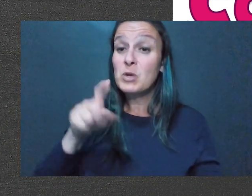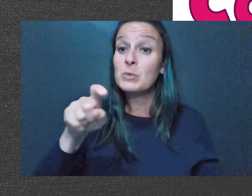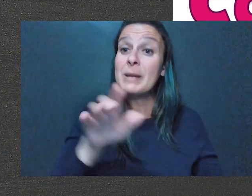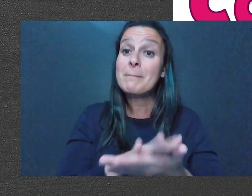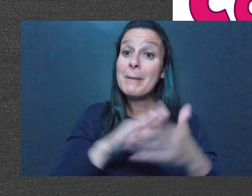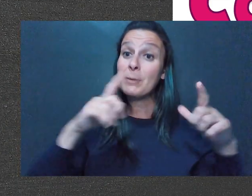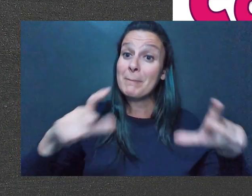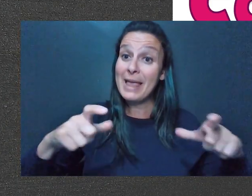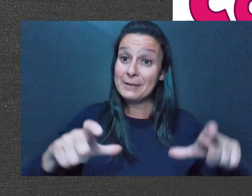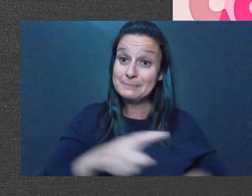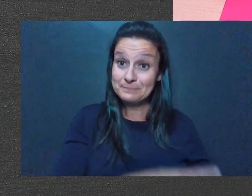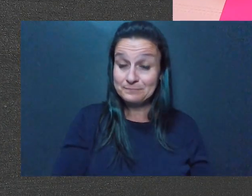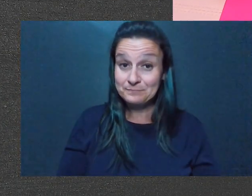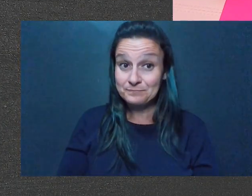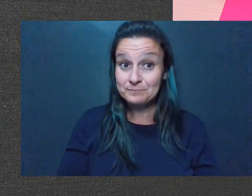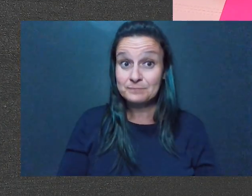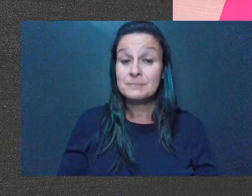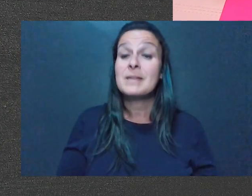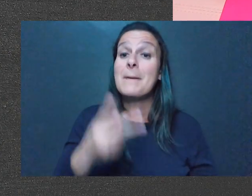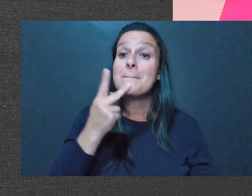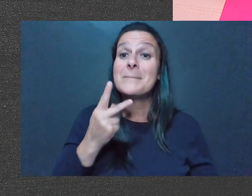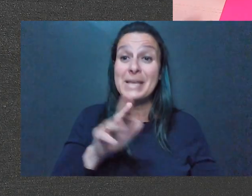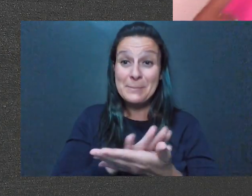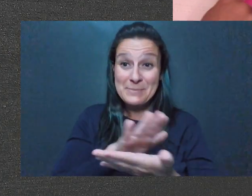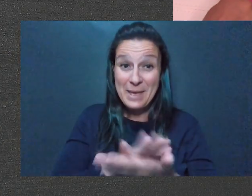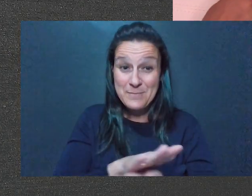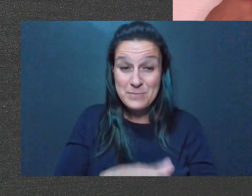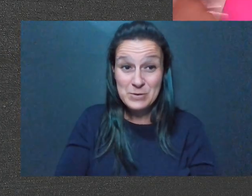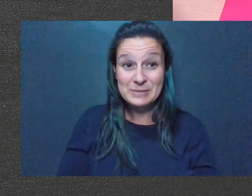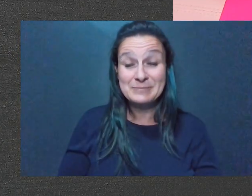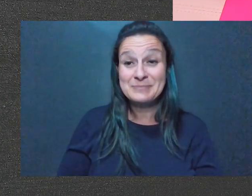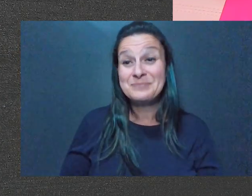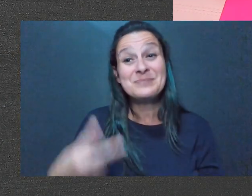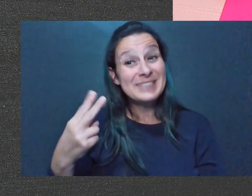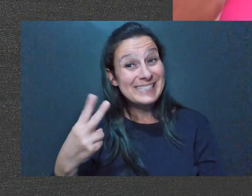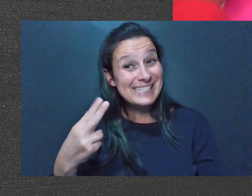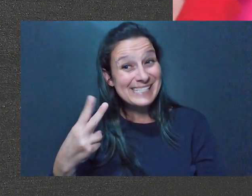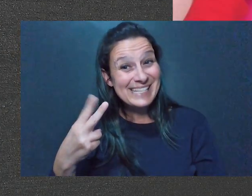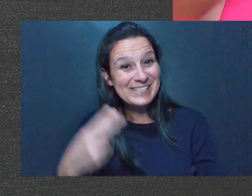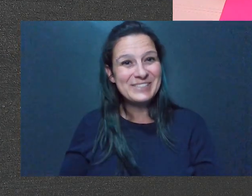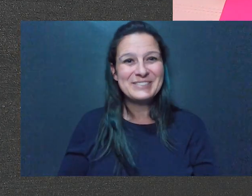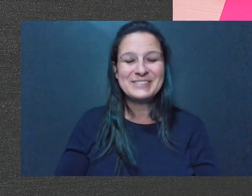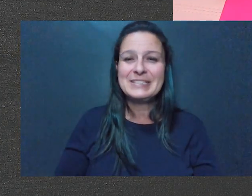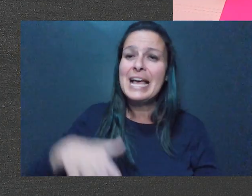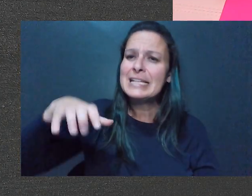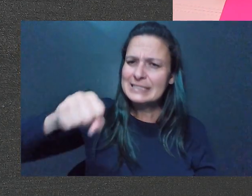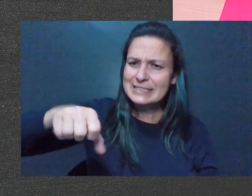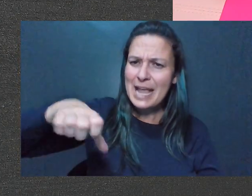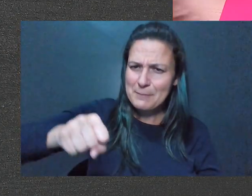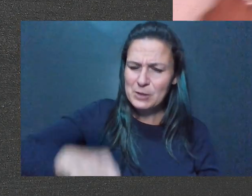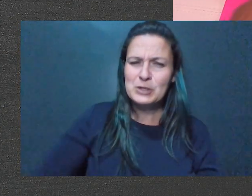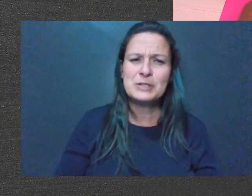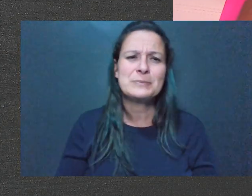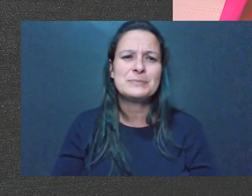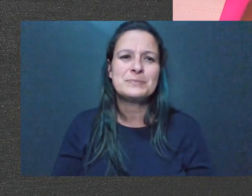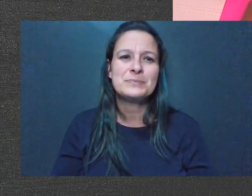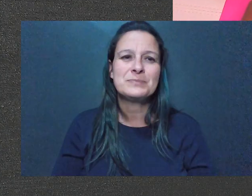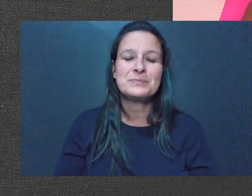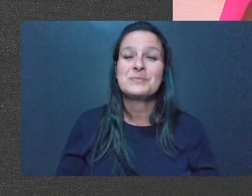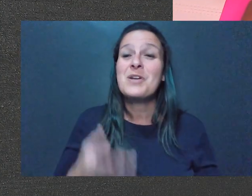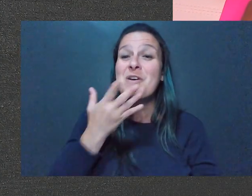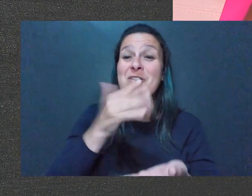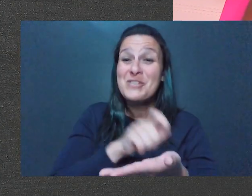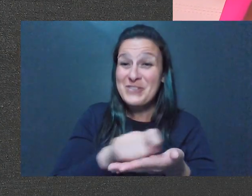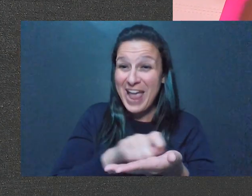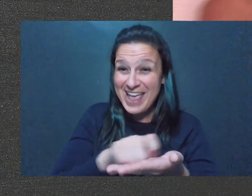plate, a pink piece of paper, a pair of scissors, a stapler, a